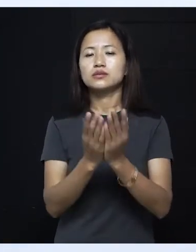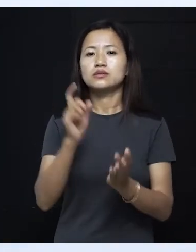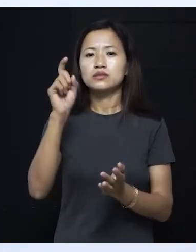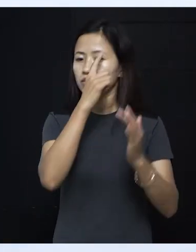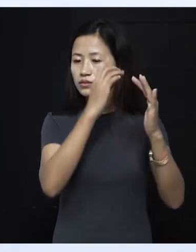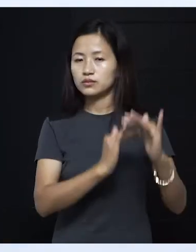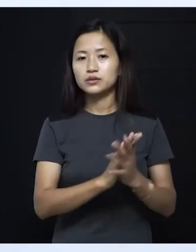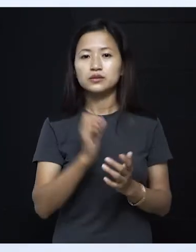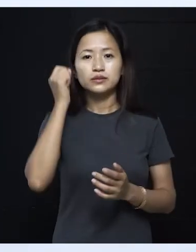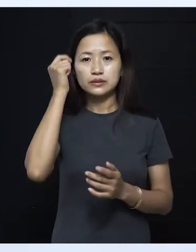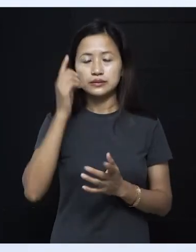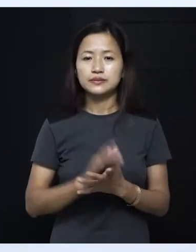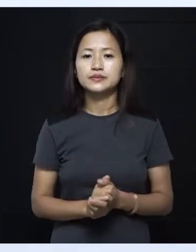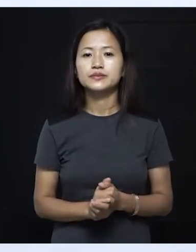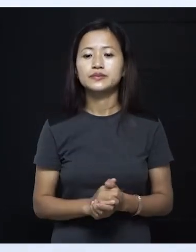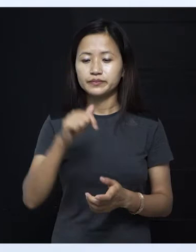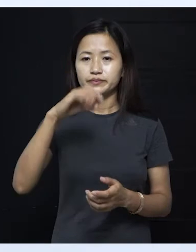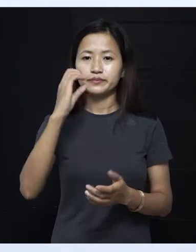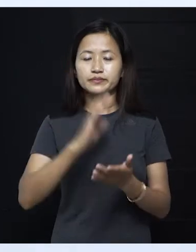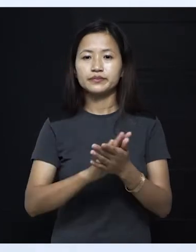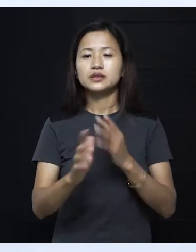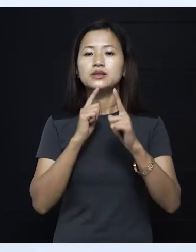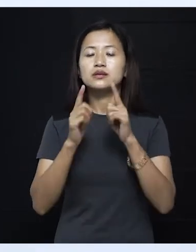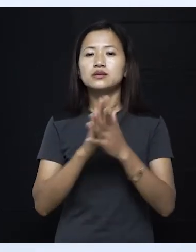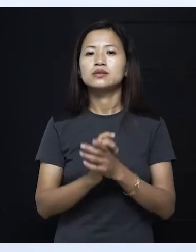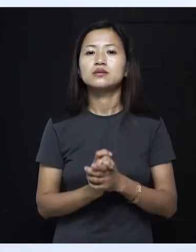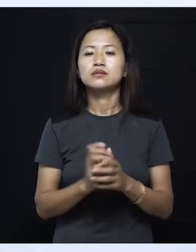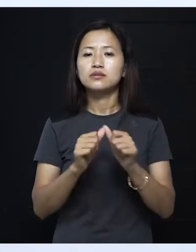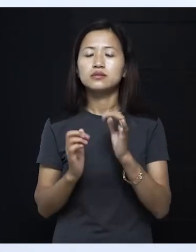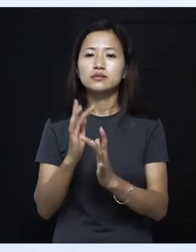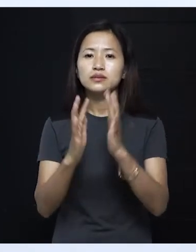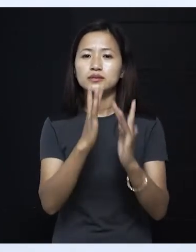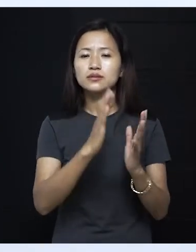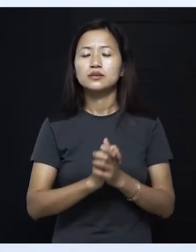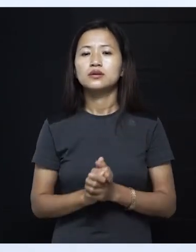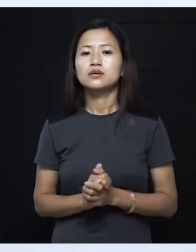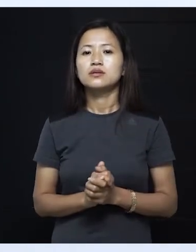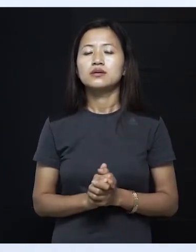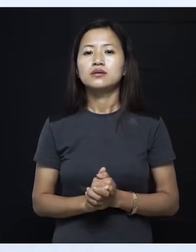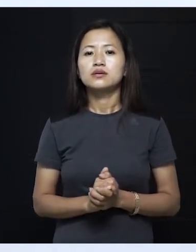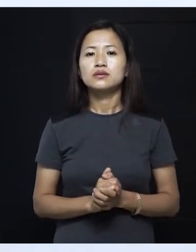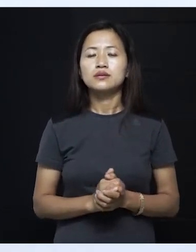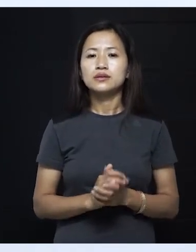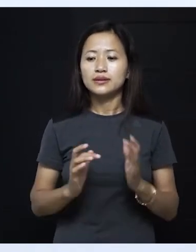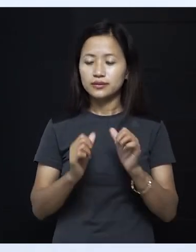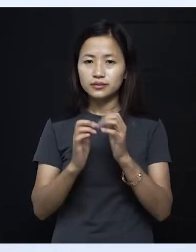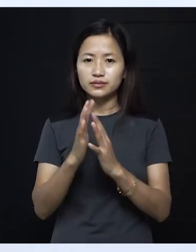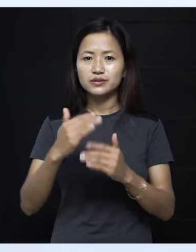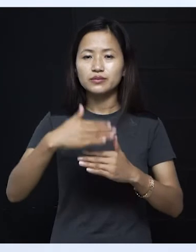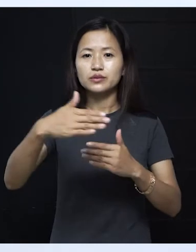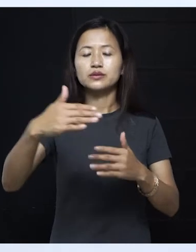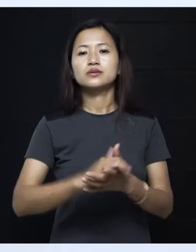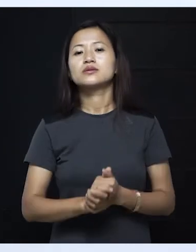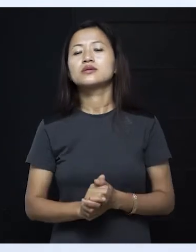hope you have understood, okay? So in this chapter, we have discussed about agriculture, isn't it? Agriculture is the process